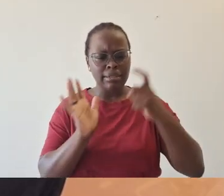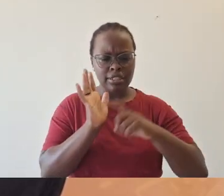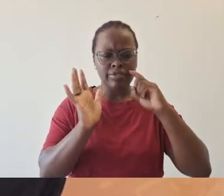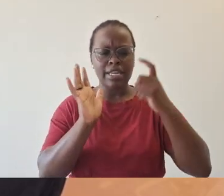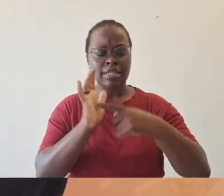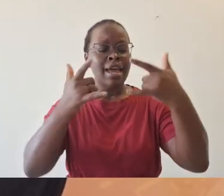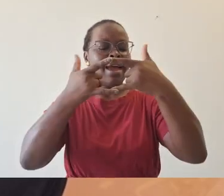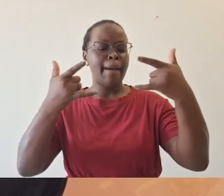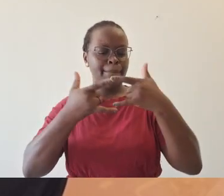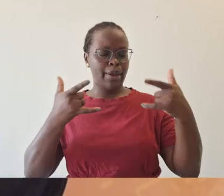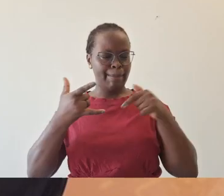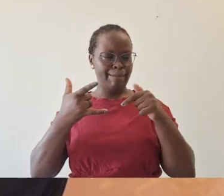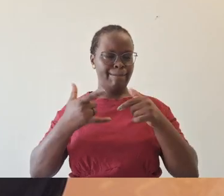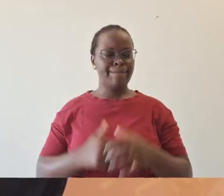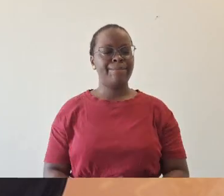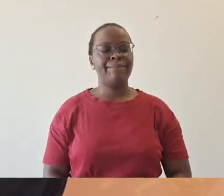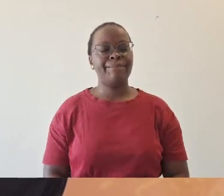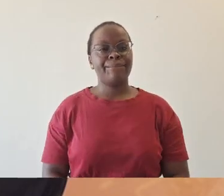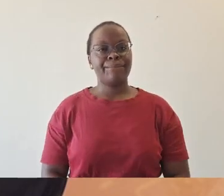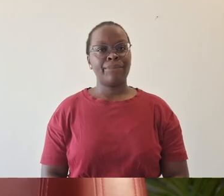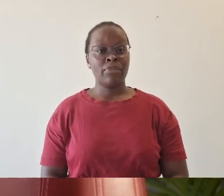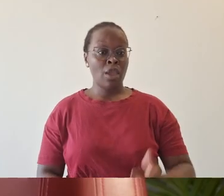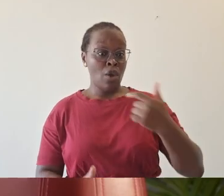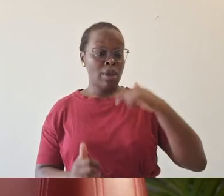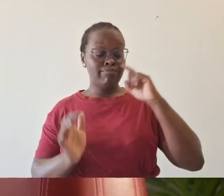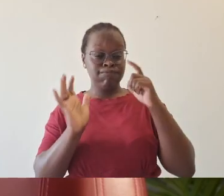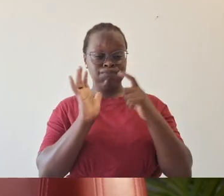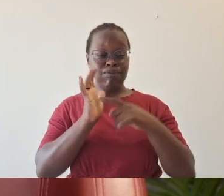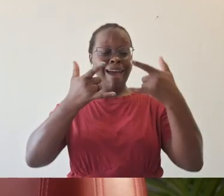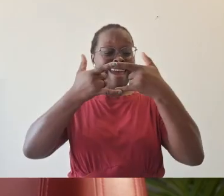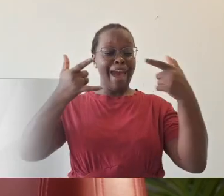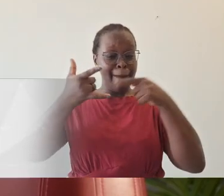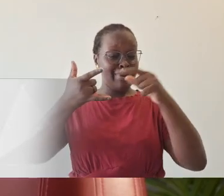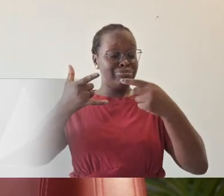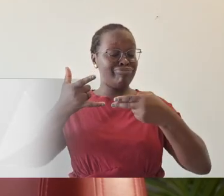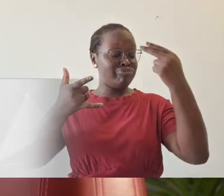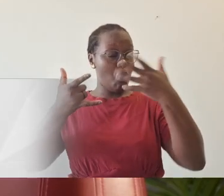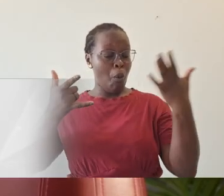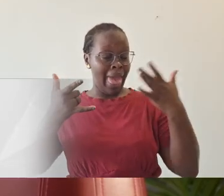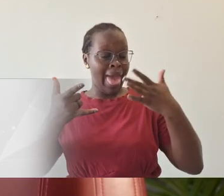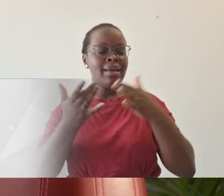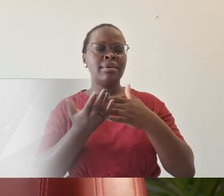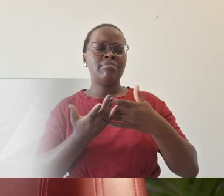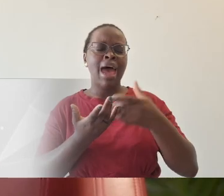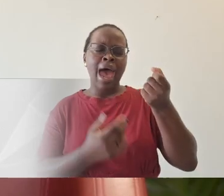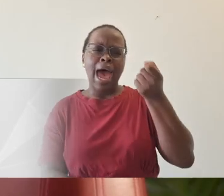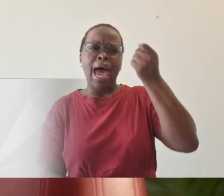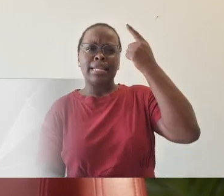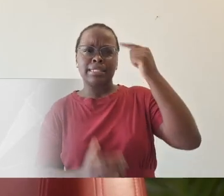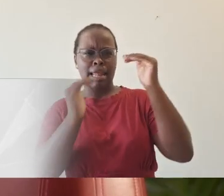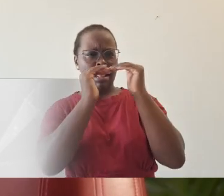us some of the specific ones? So you notice that the biggest gap is often literacy level. So you find